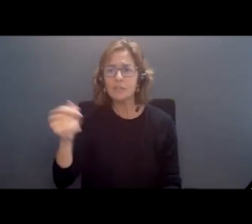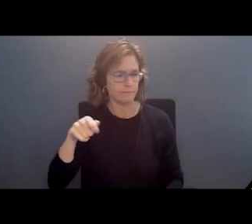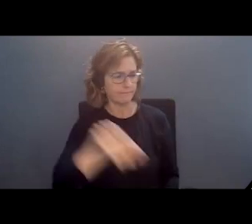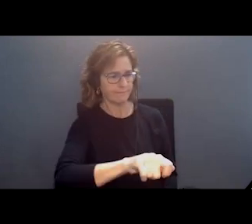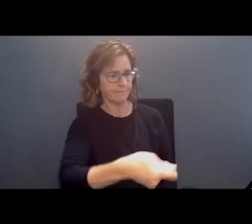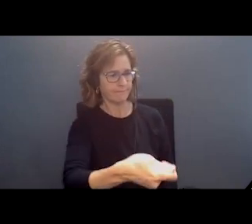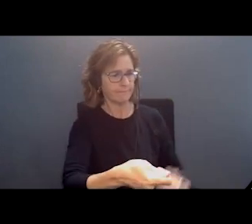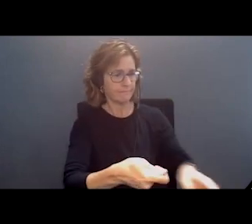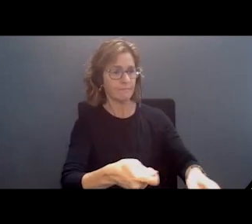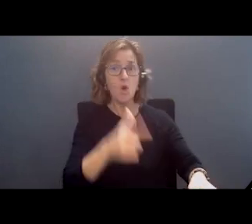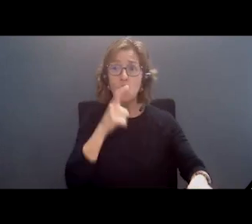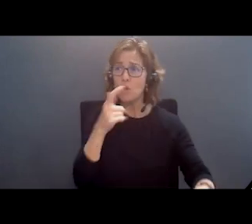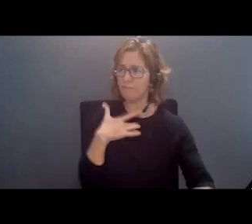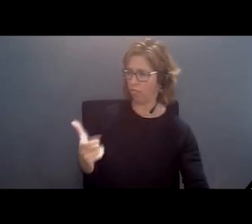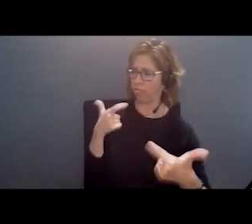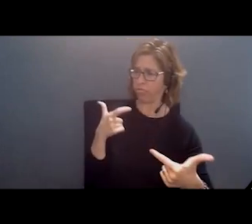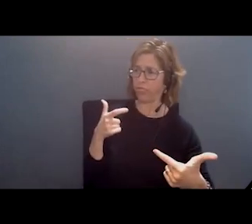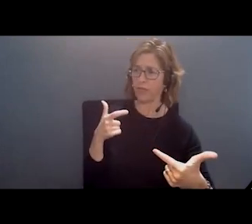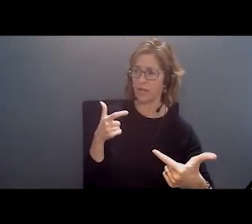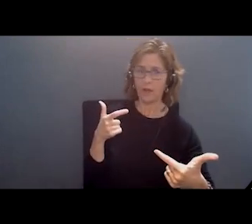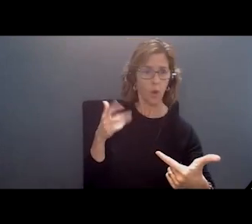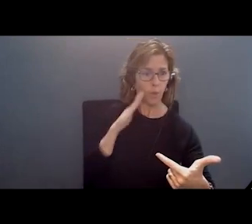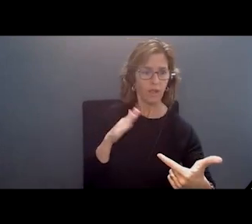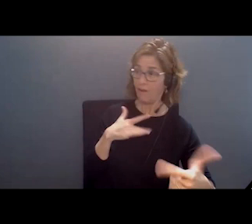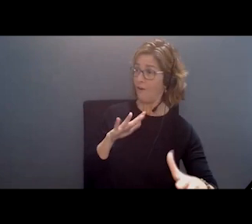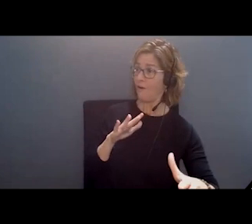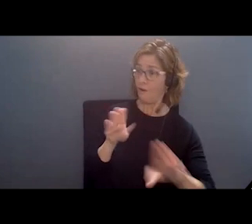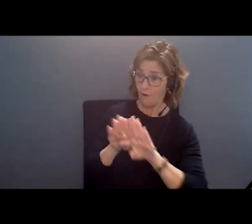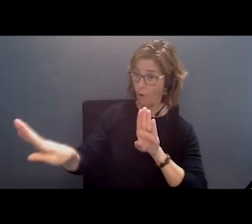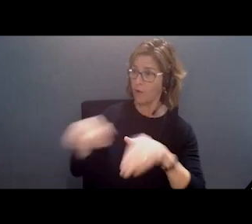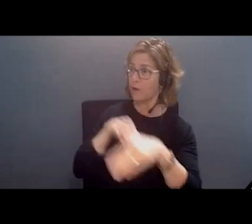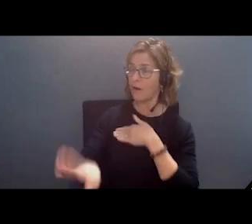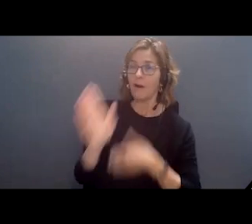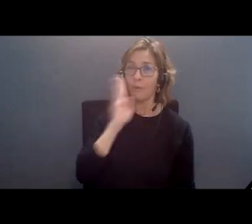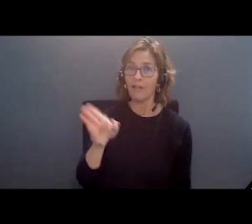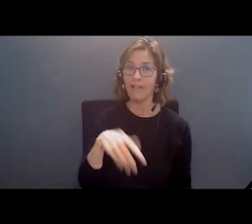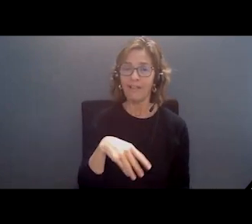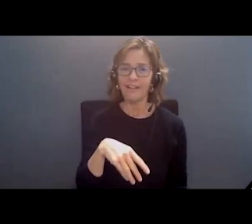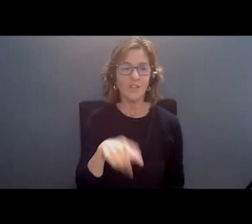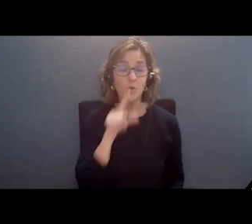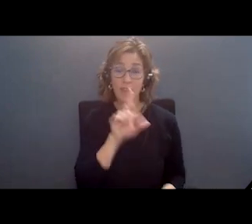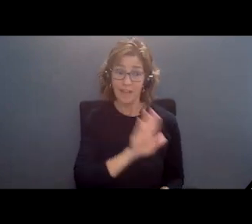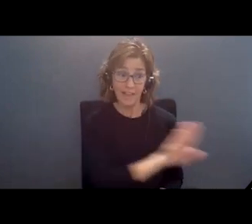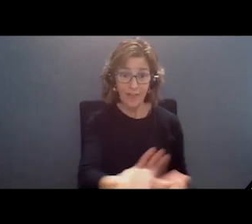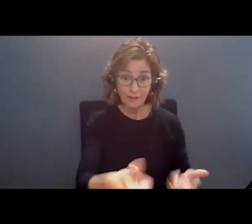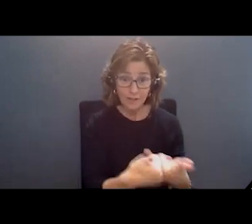for everyone. No matter what challenges they face, you can unlock our superpowers.